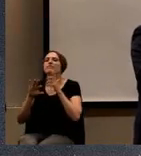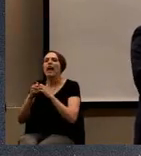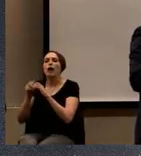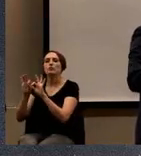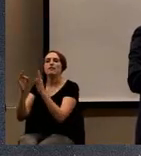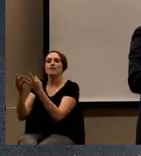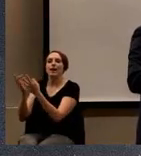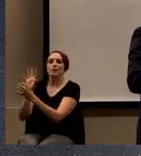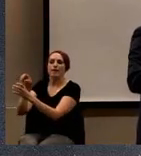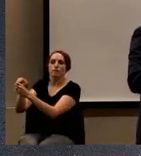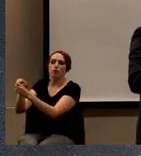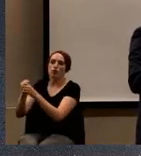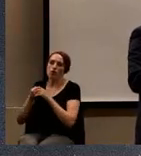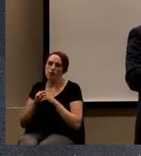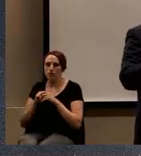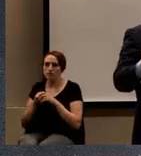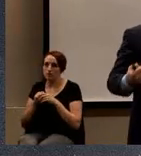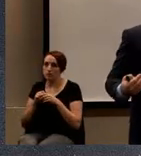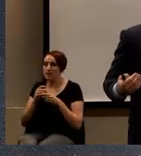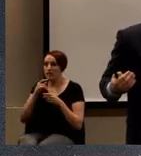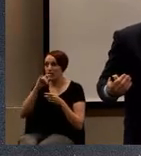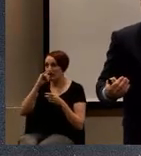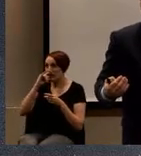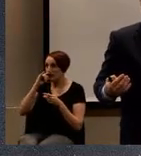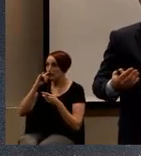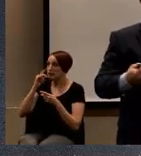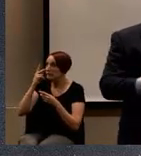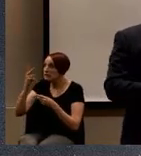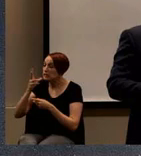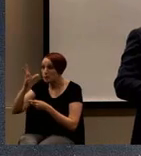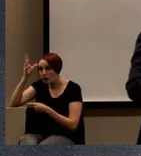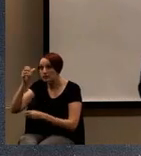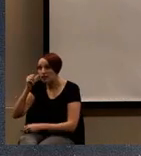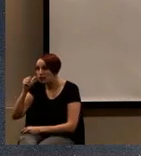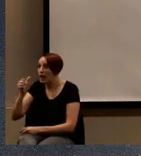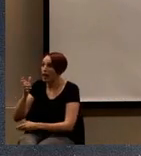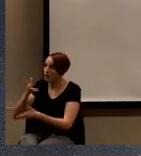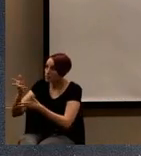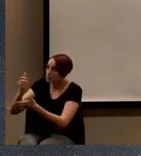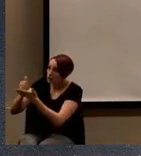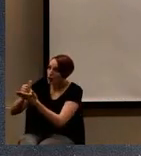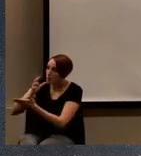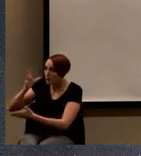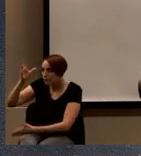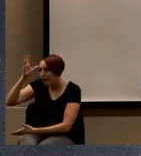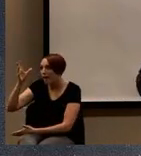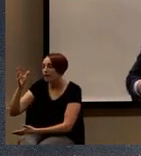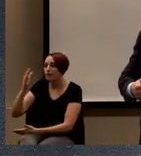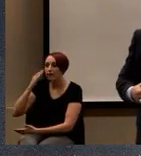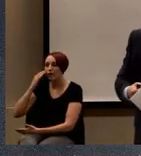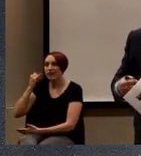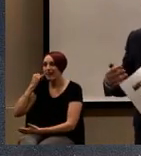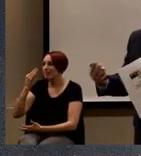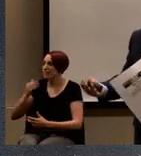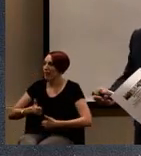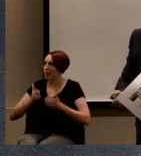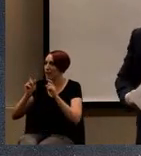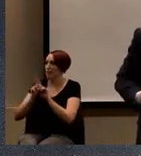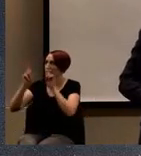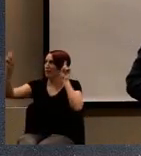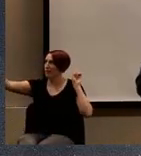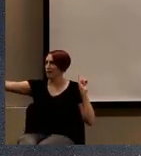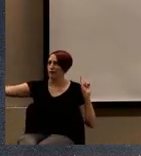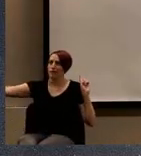how involved are the adult children in their seniors' lives? If they're living out of state and they only see them once a year